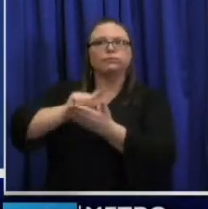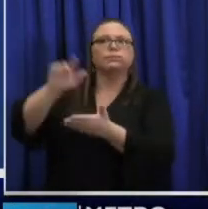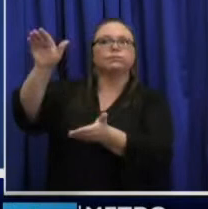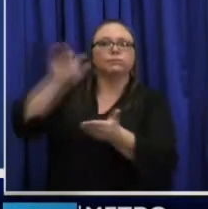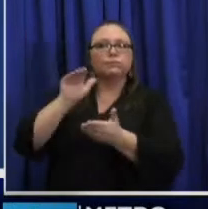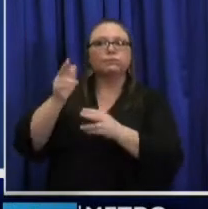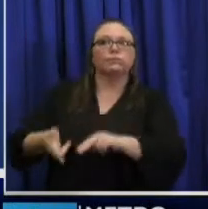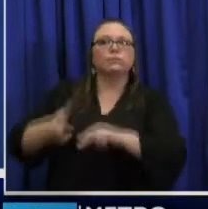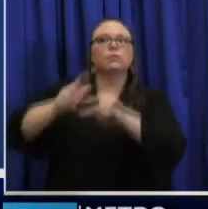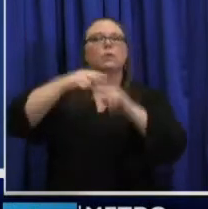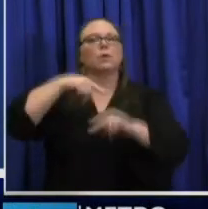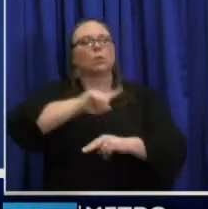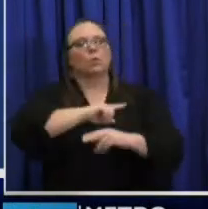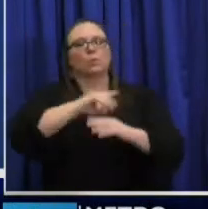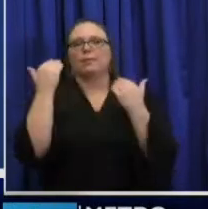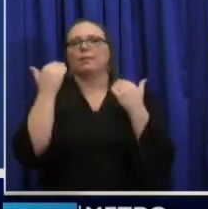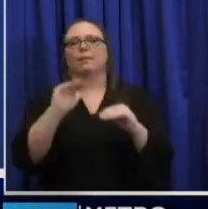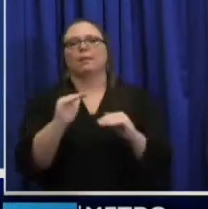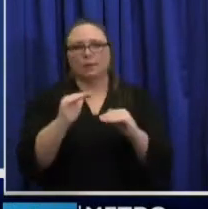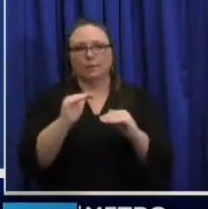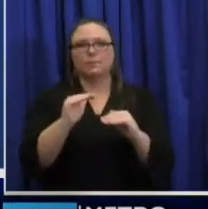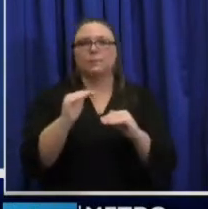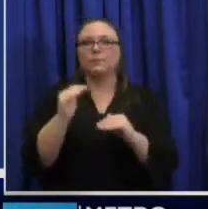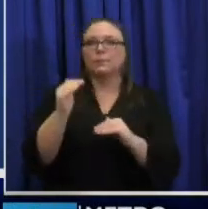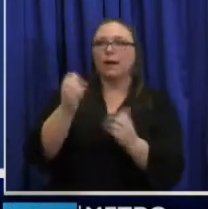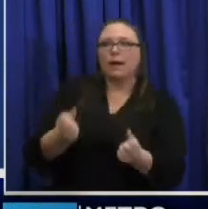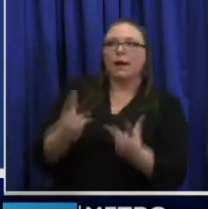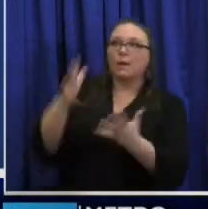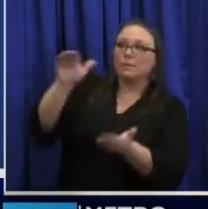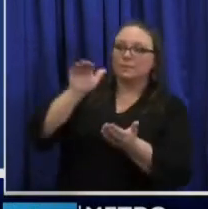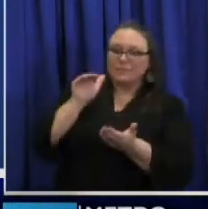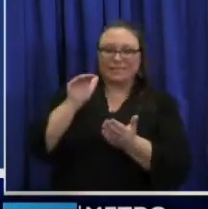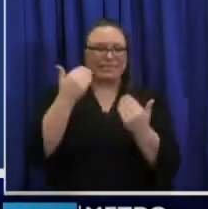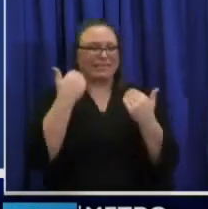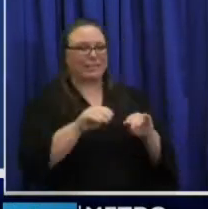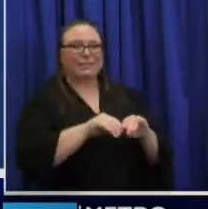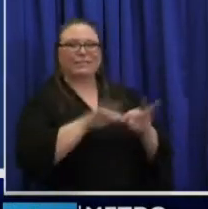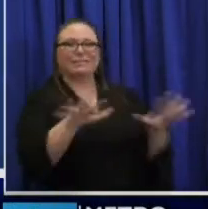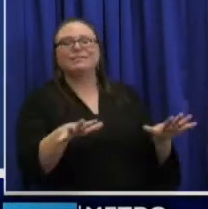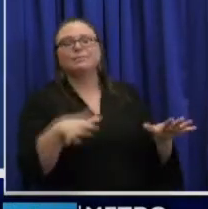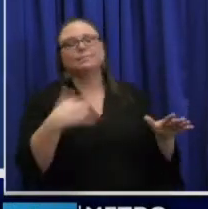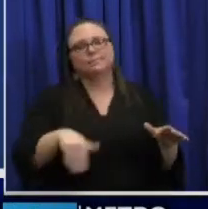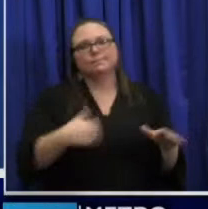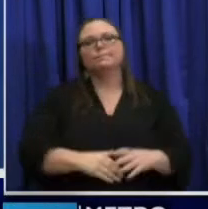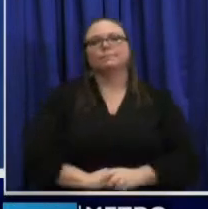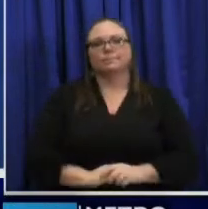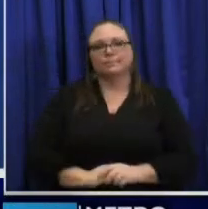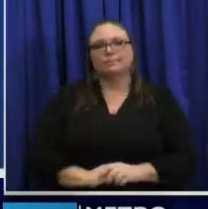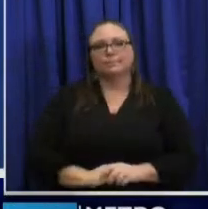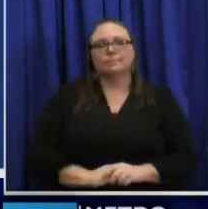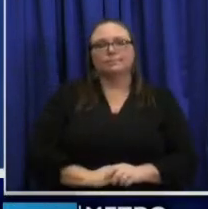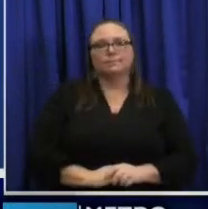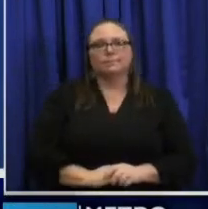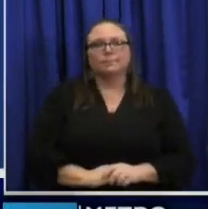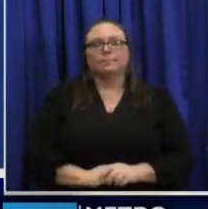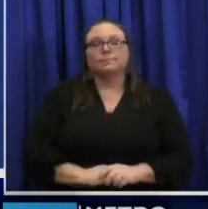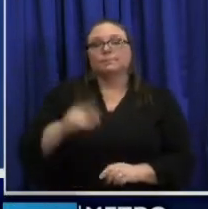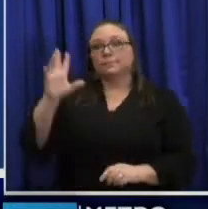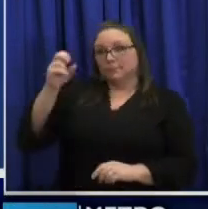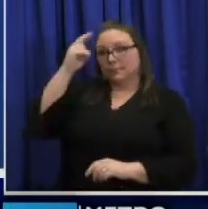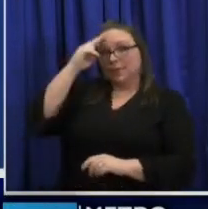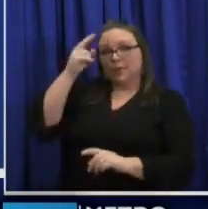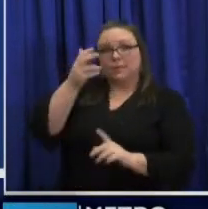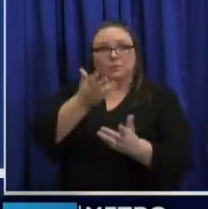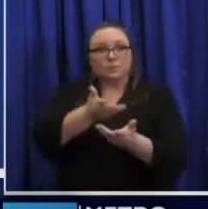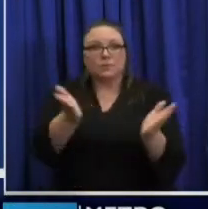we will be constrained by the number of doses we receive each week. Now, Nashville will continue